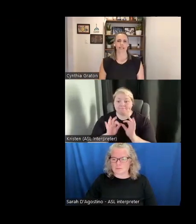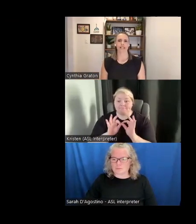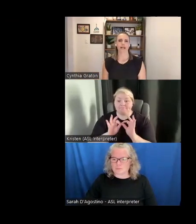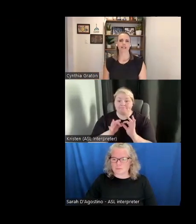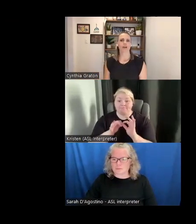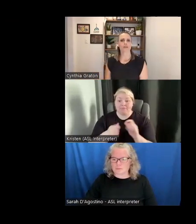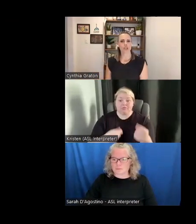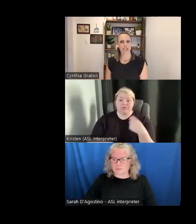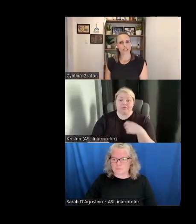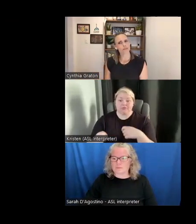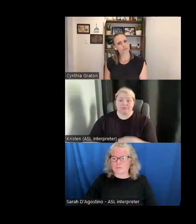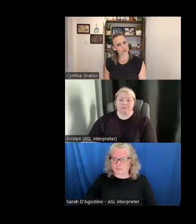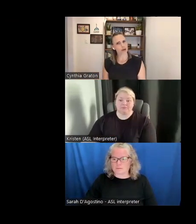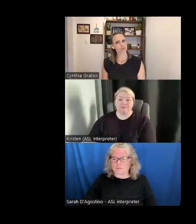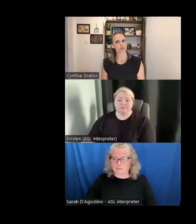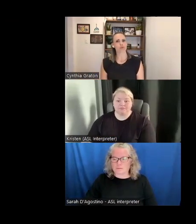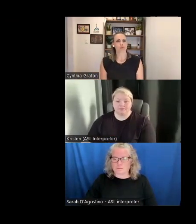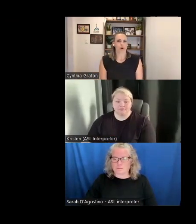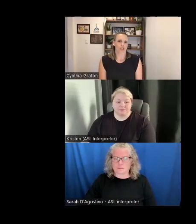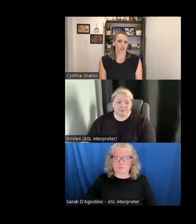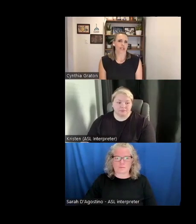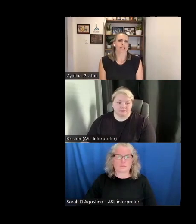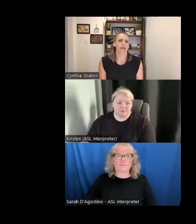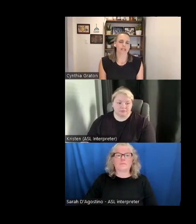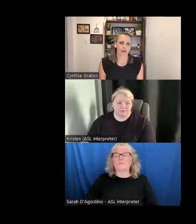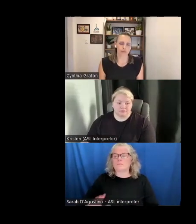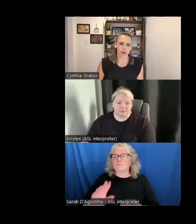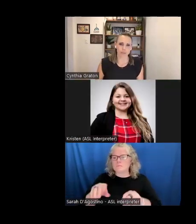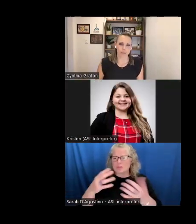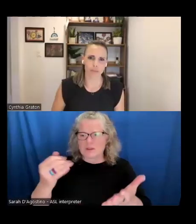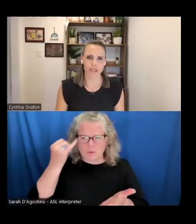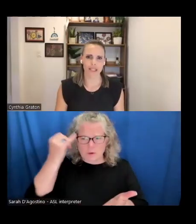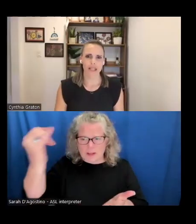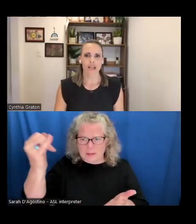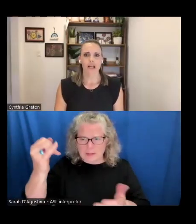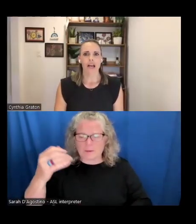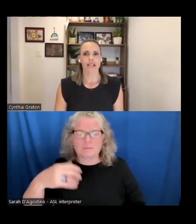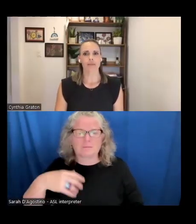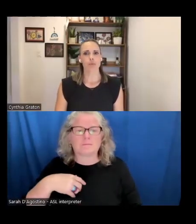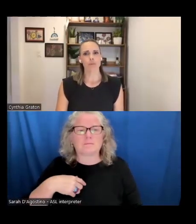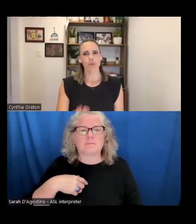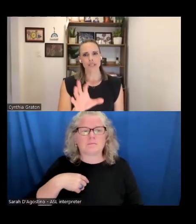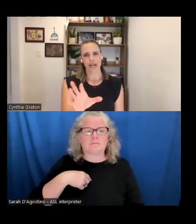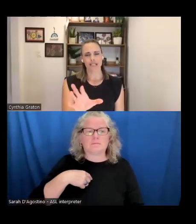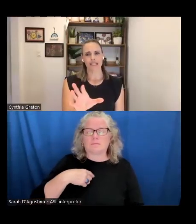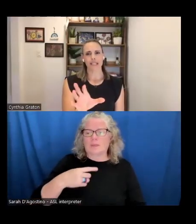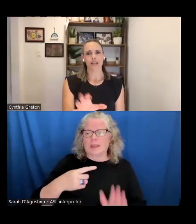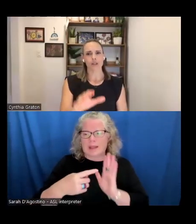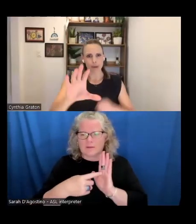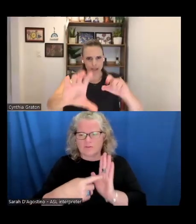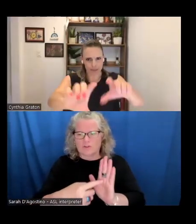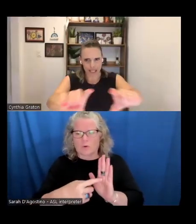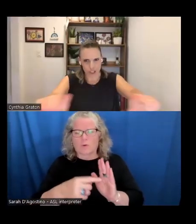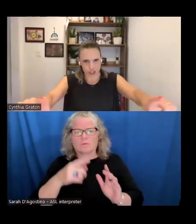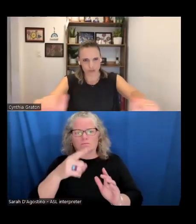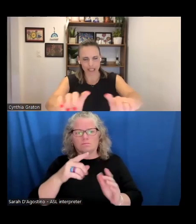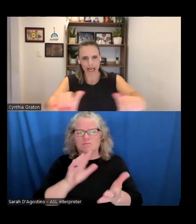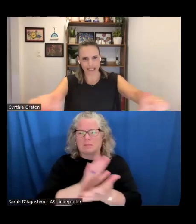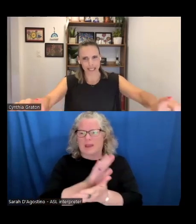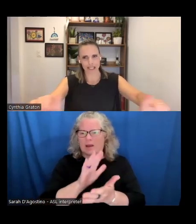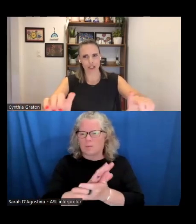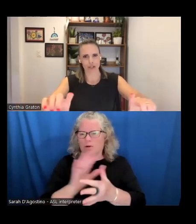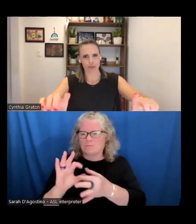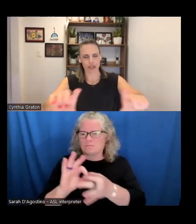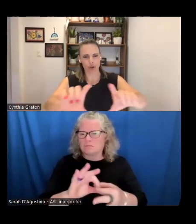on this slide of Jake's blue bubbles or Jake's unsolved problems. It's more precisely in the bottom section of